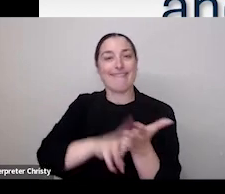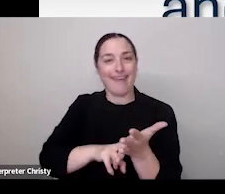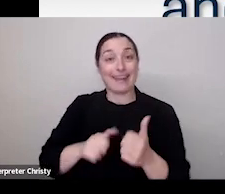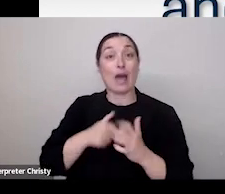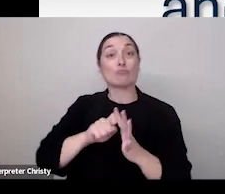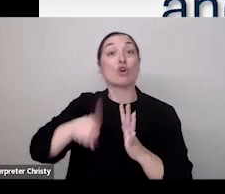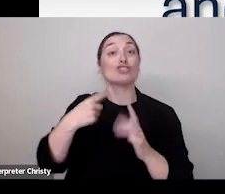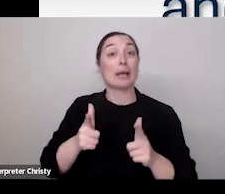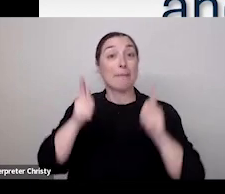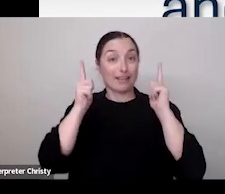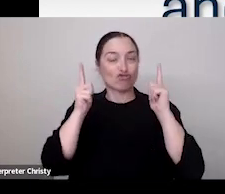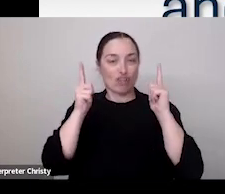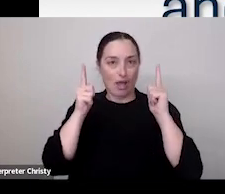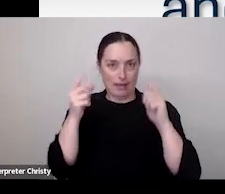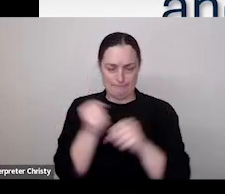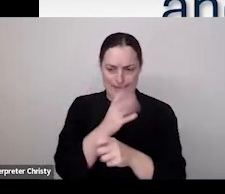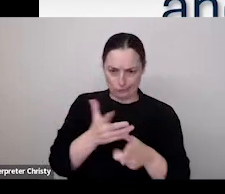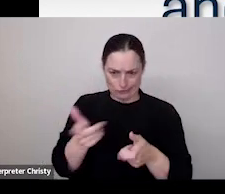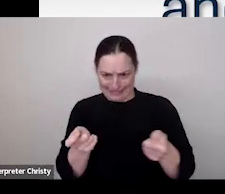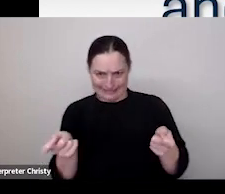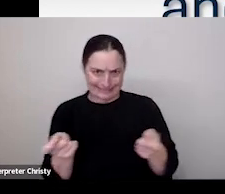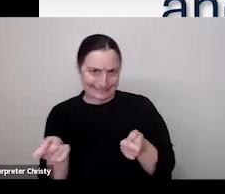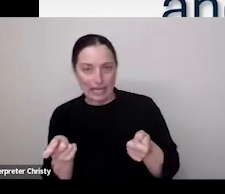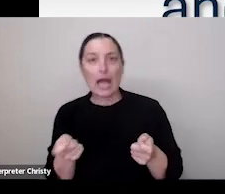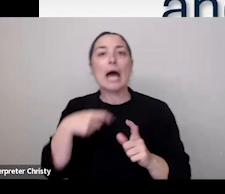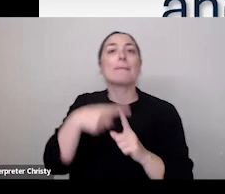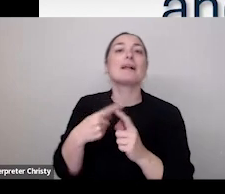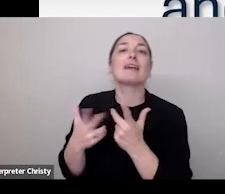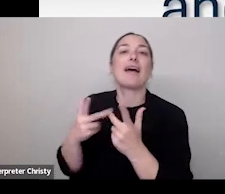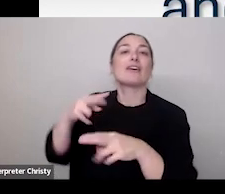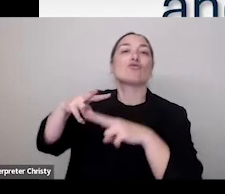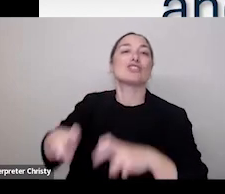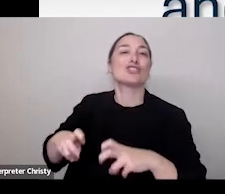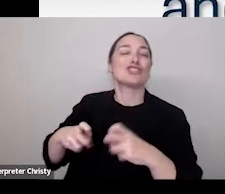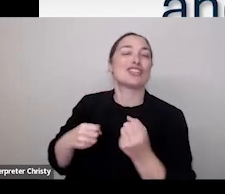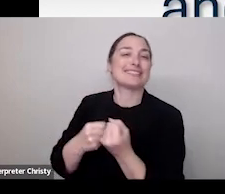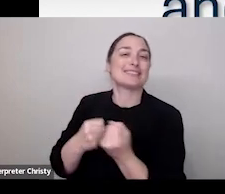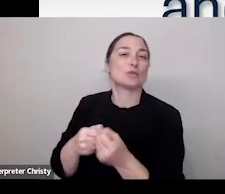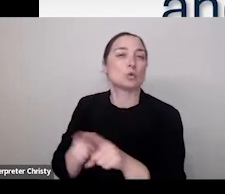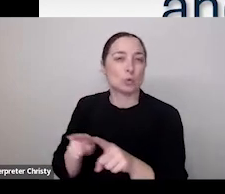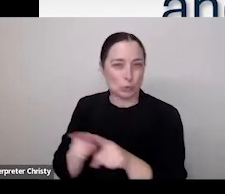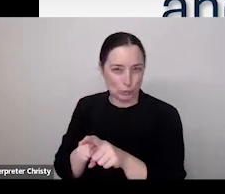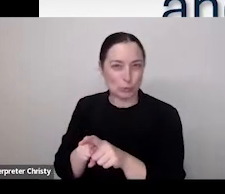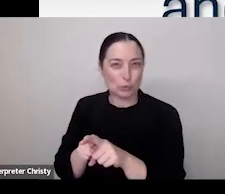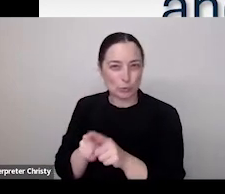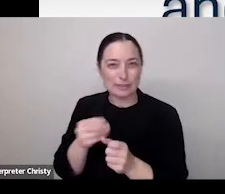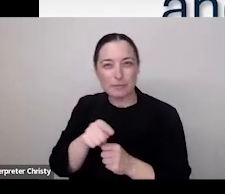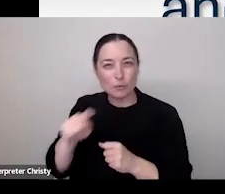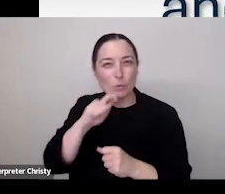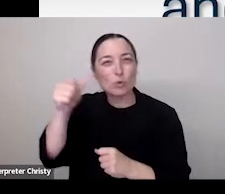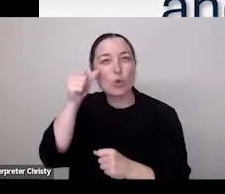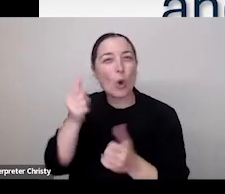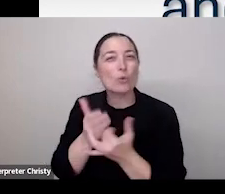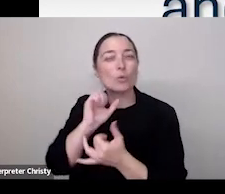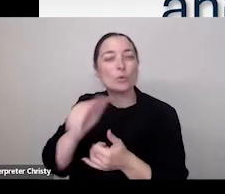us together across all of our projects, and we're supported by a number of research assistants. And many of you will know Parvati Subramaniam through your interactions